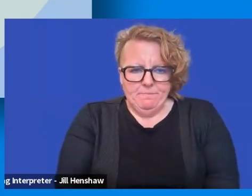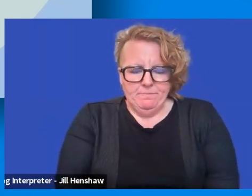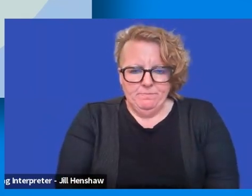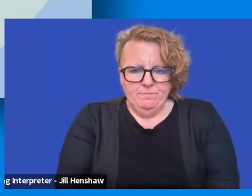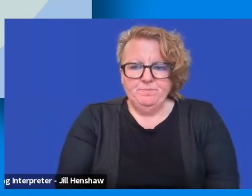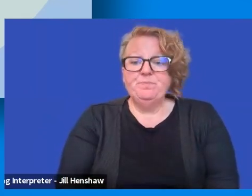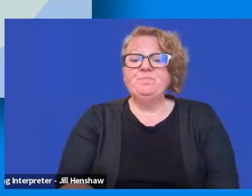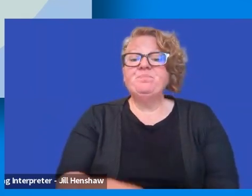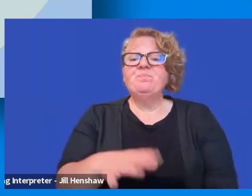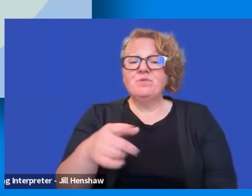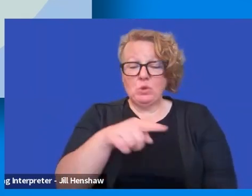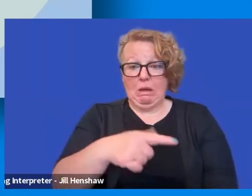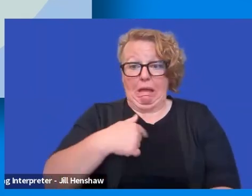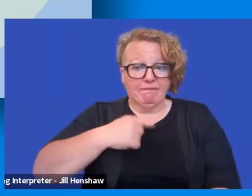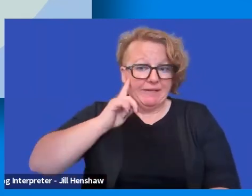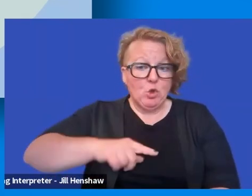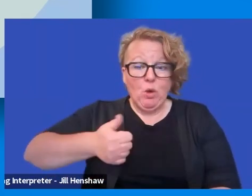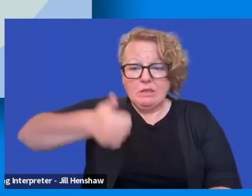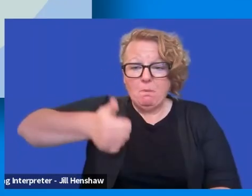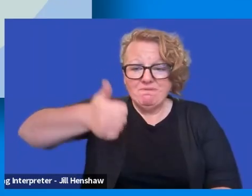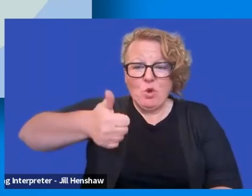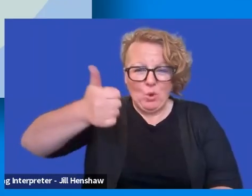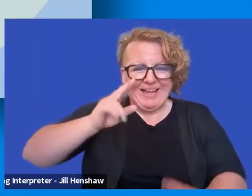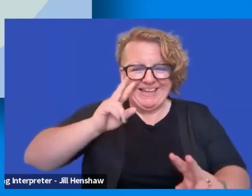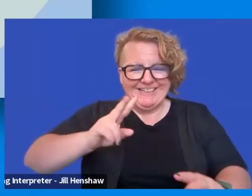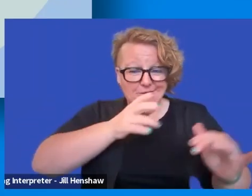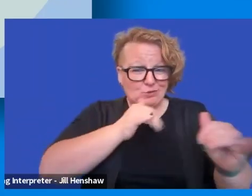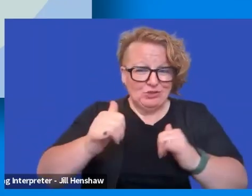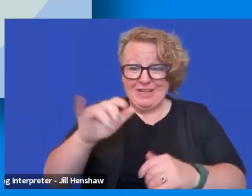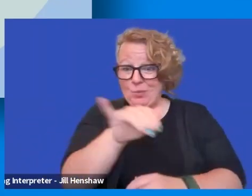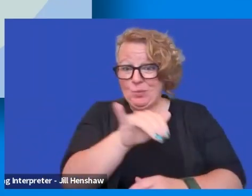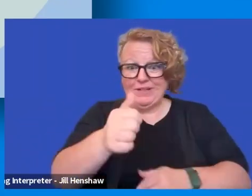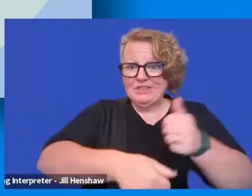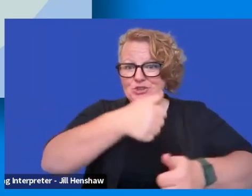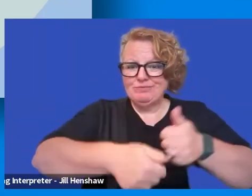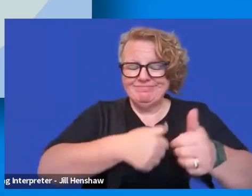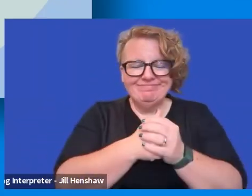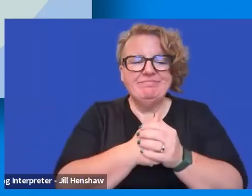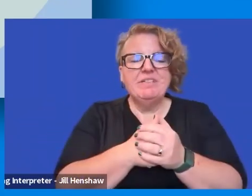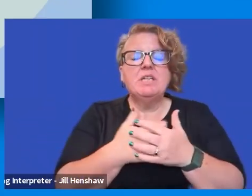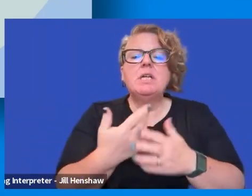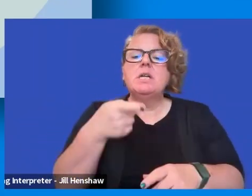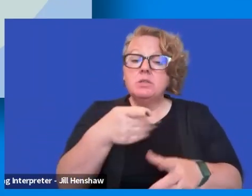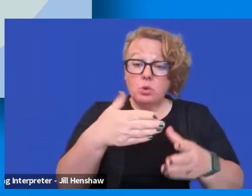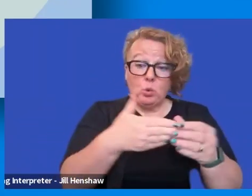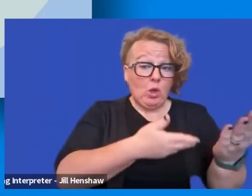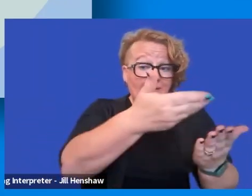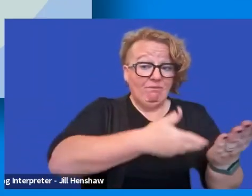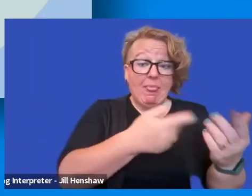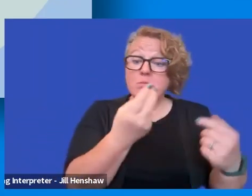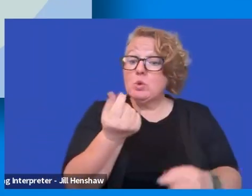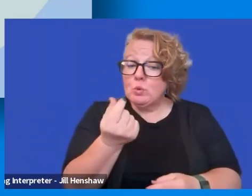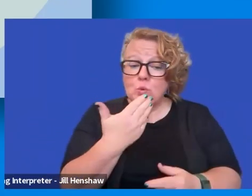I'm ignoring the upvoting. So I'll go to the top ranked question, which is from Anthony. You said the guide would be available soon. Could